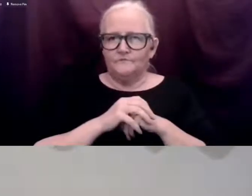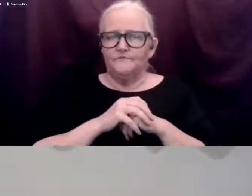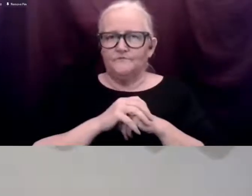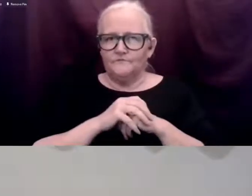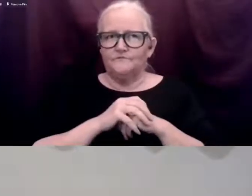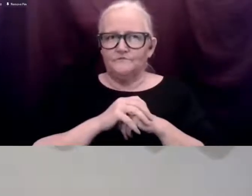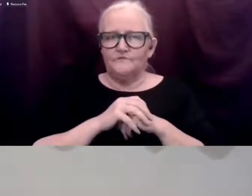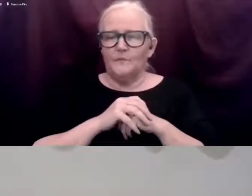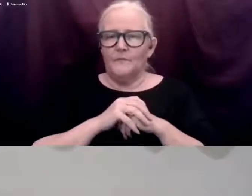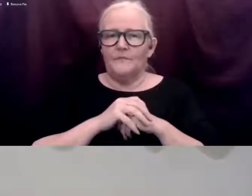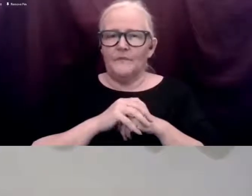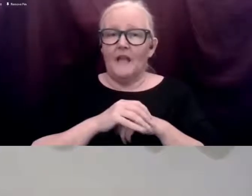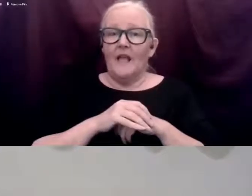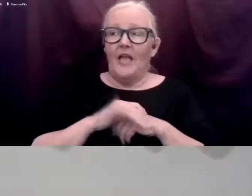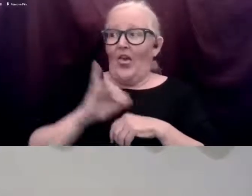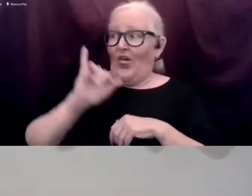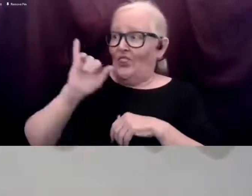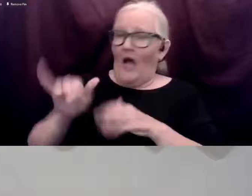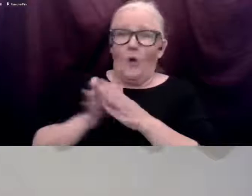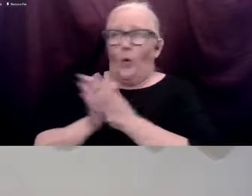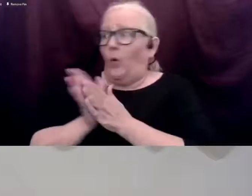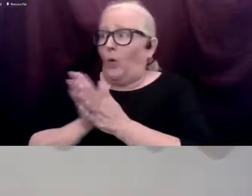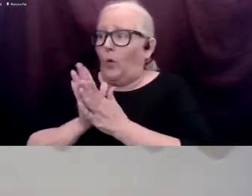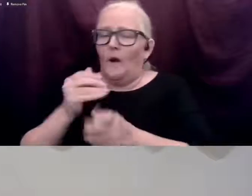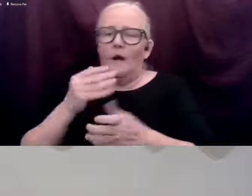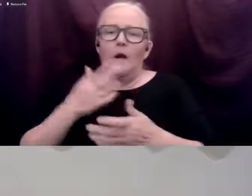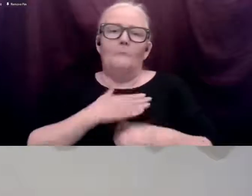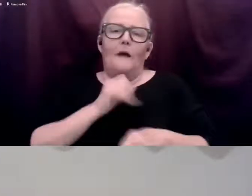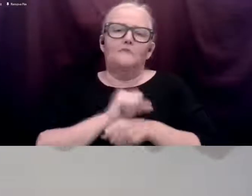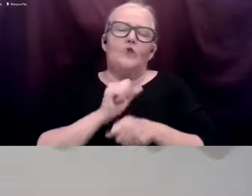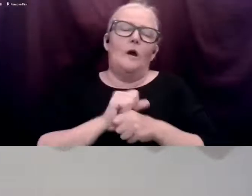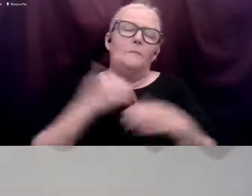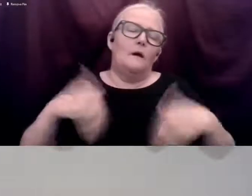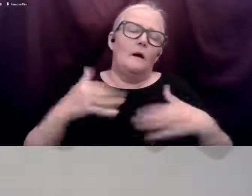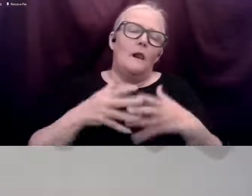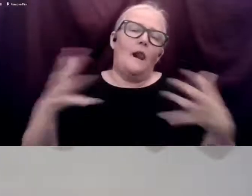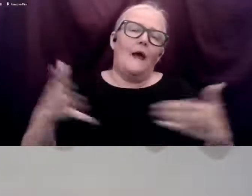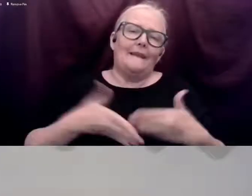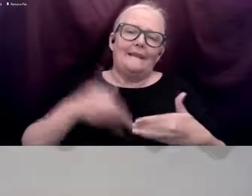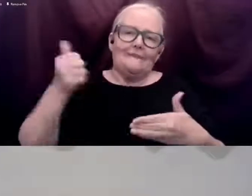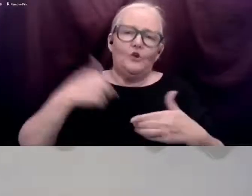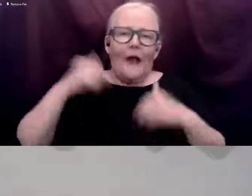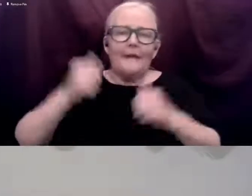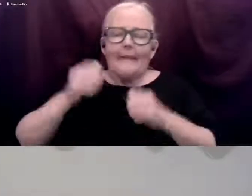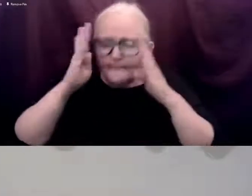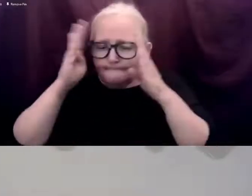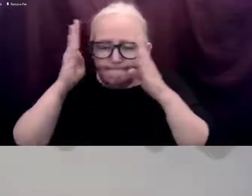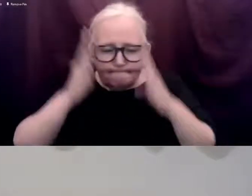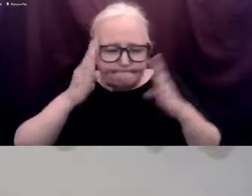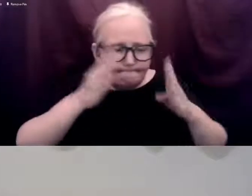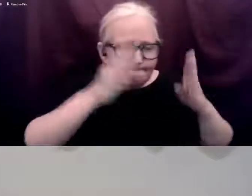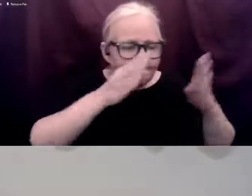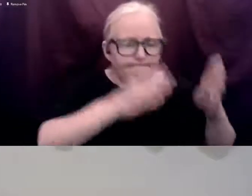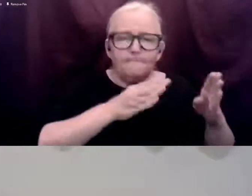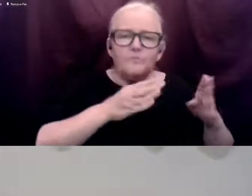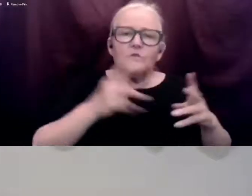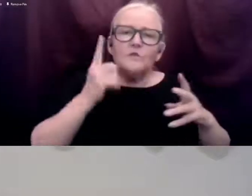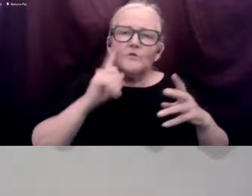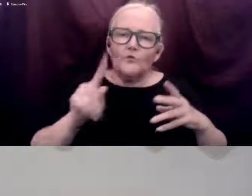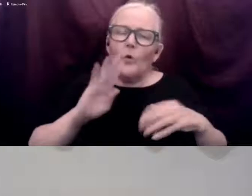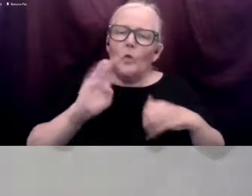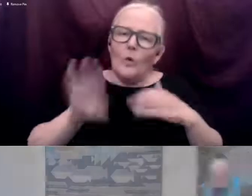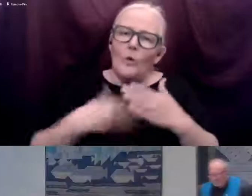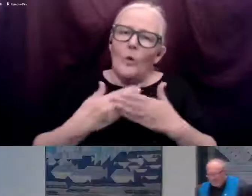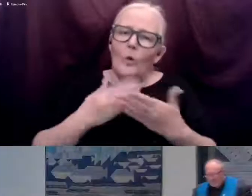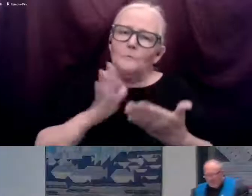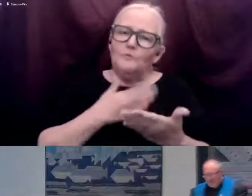much easier and provides me with the space to focus on other elements that are required to keep a church music program running. One of the